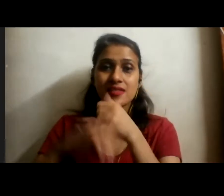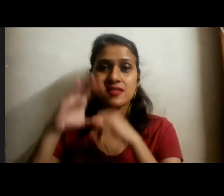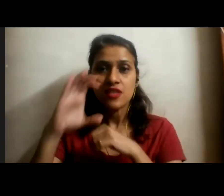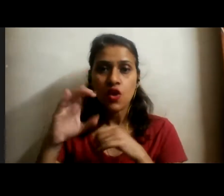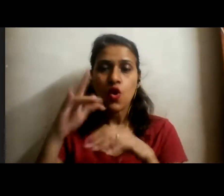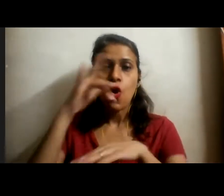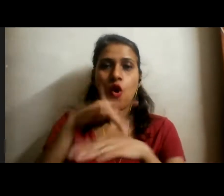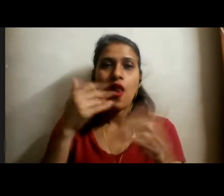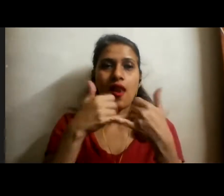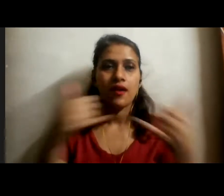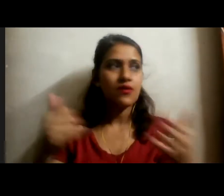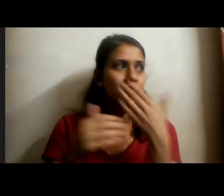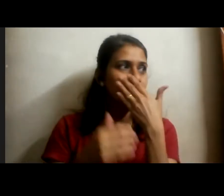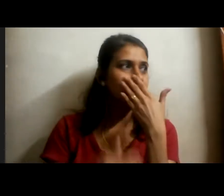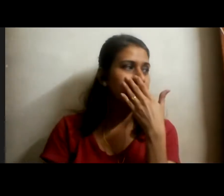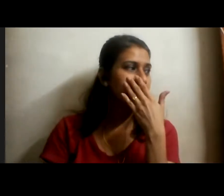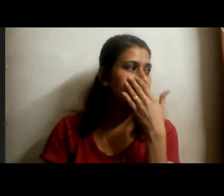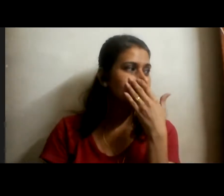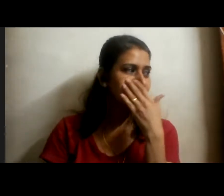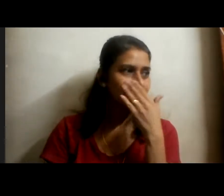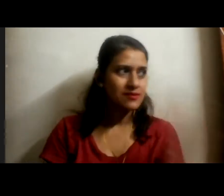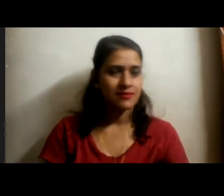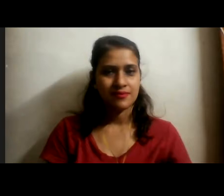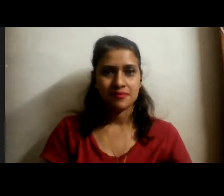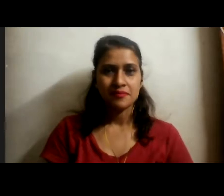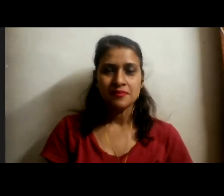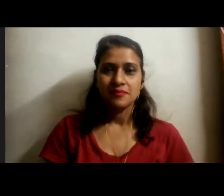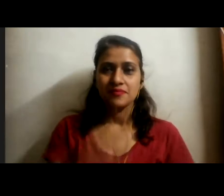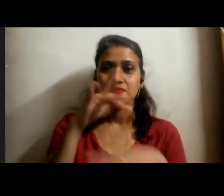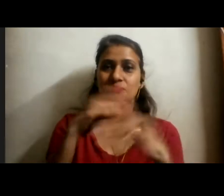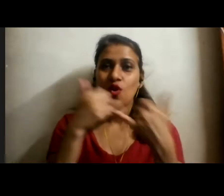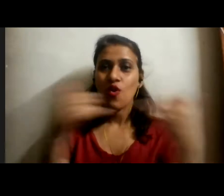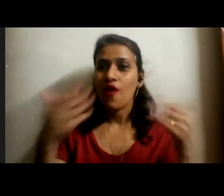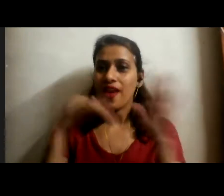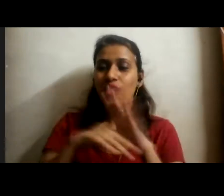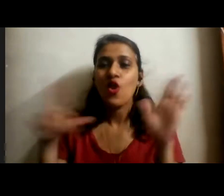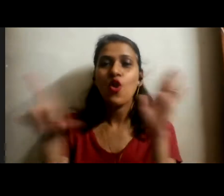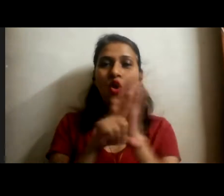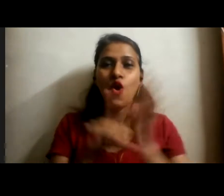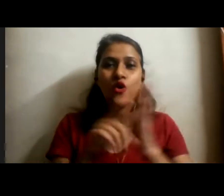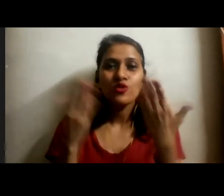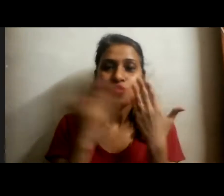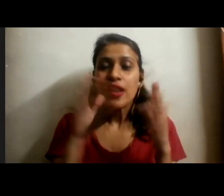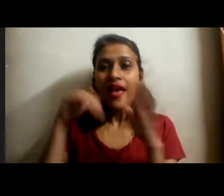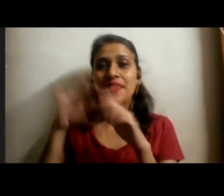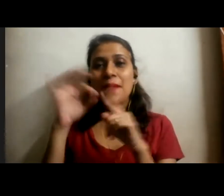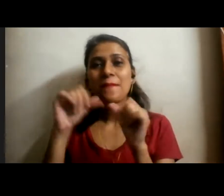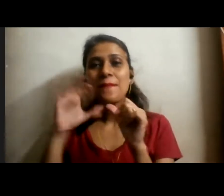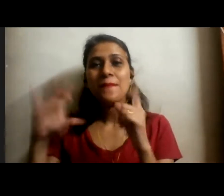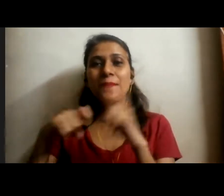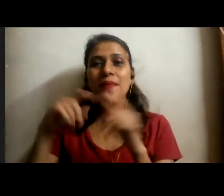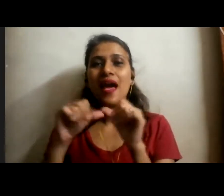has no free access. Unfortunately, there's no free access. Usually, the law schools, they have a package, okay,